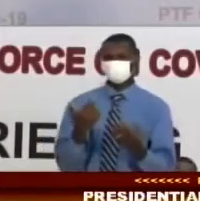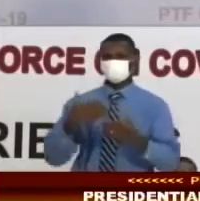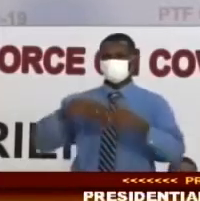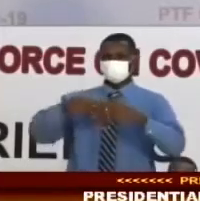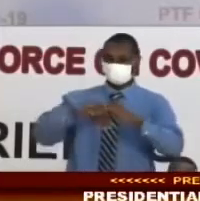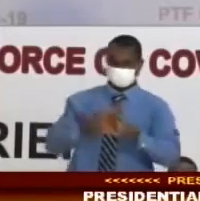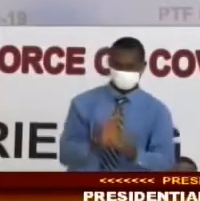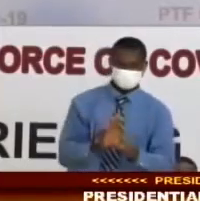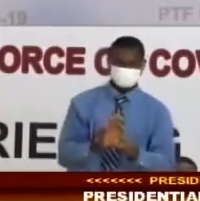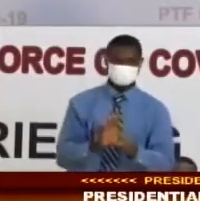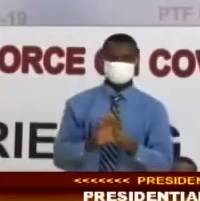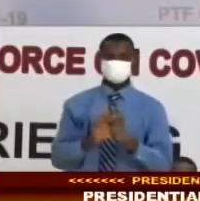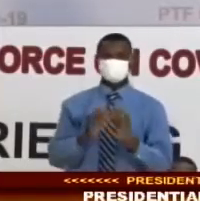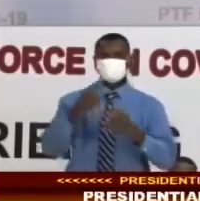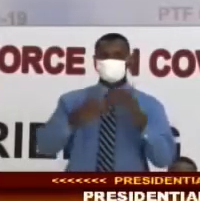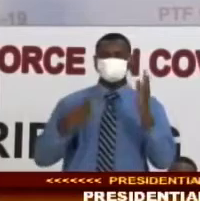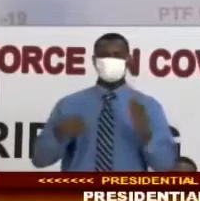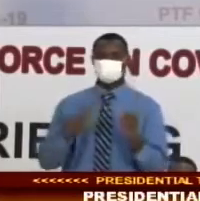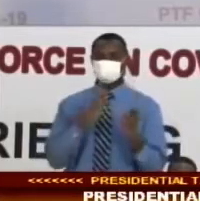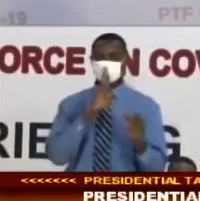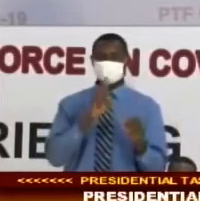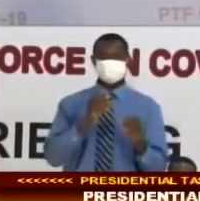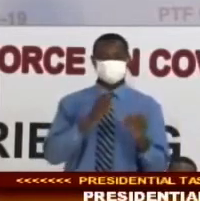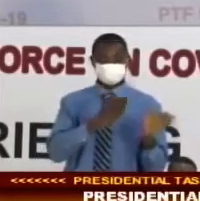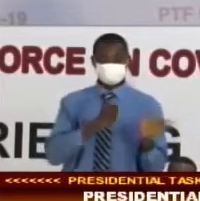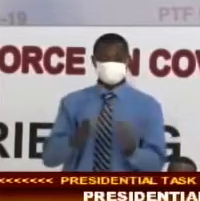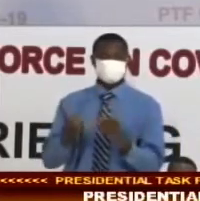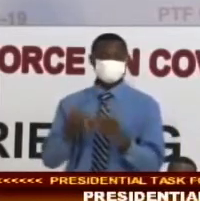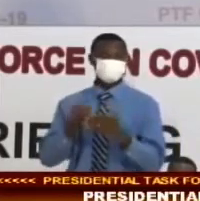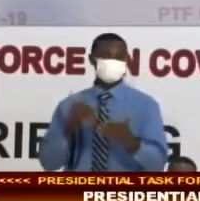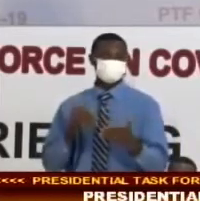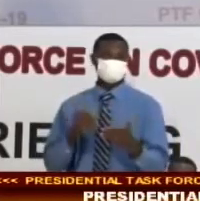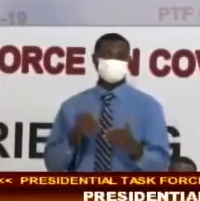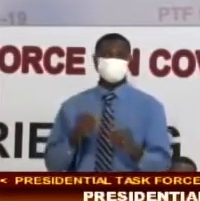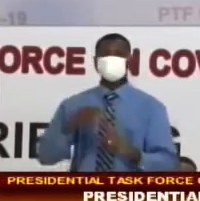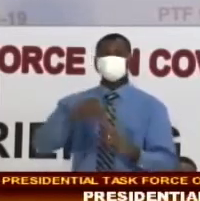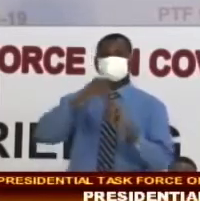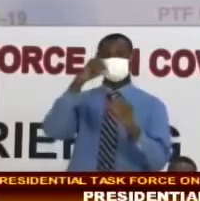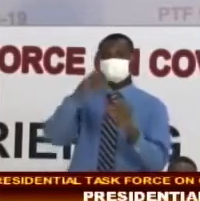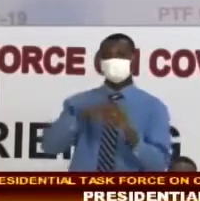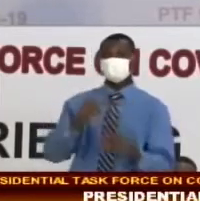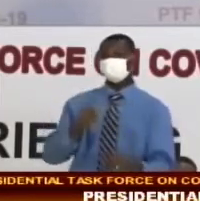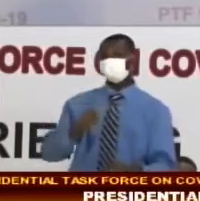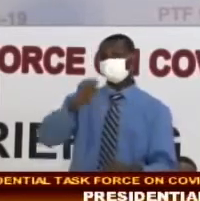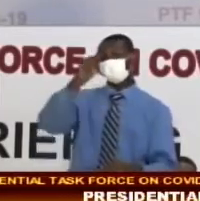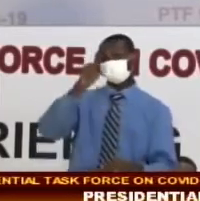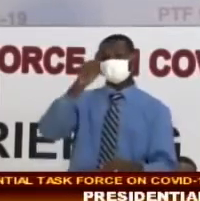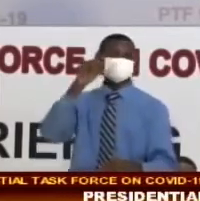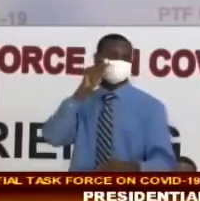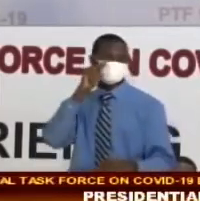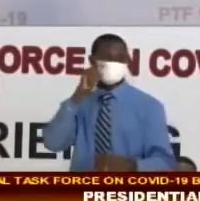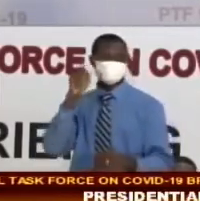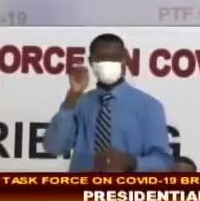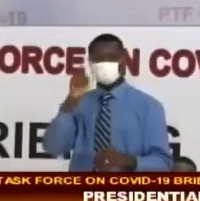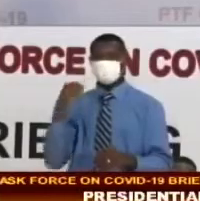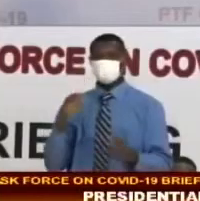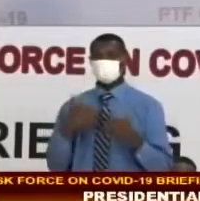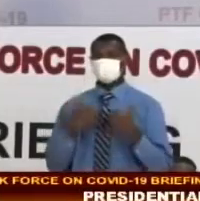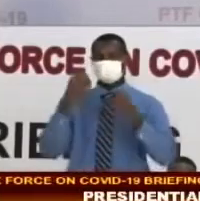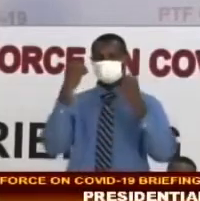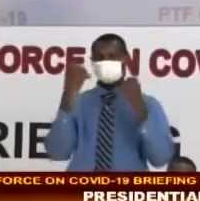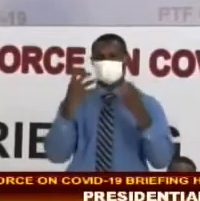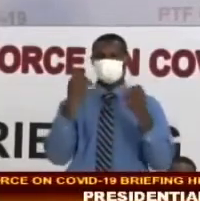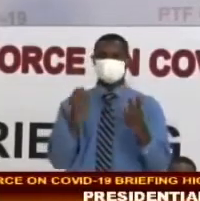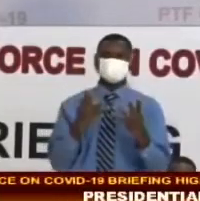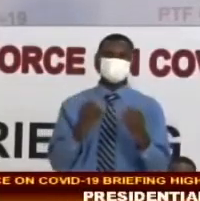already planning to escalate. In northern Nigeria, where we have a lot of children out of school, we have been working with the